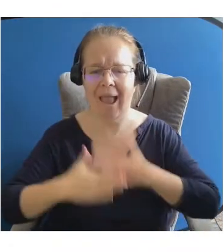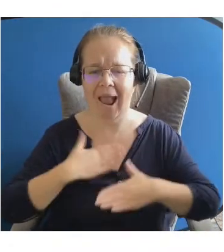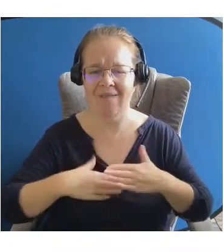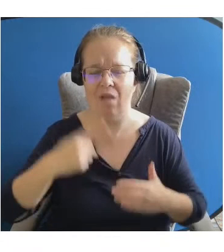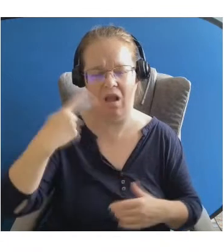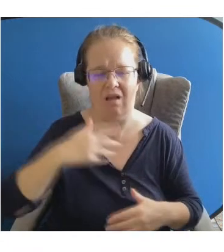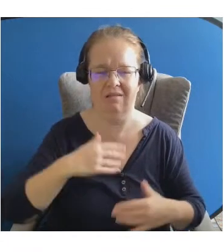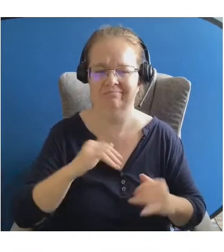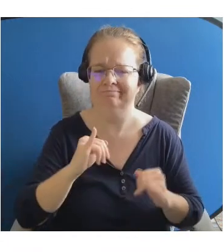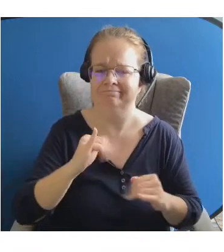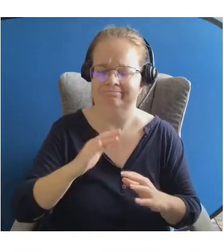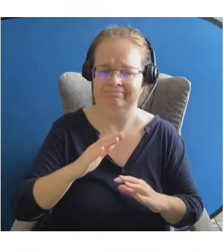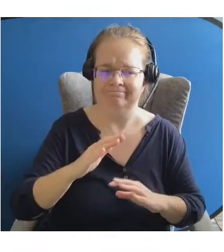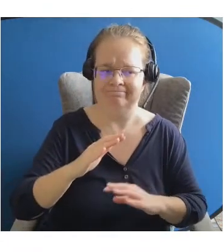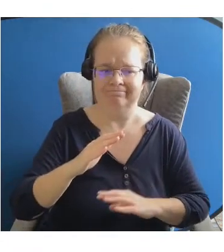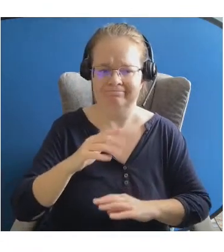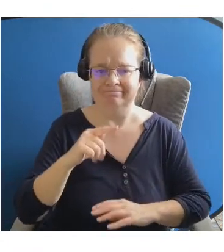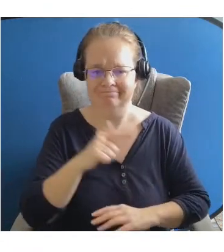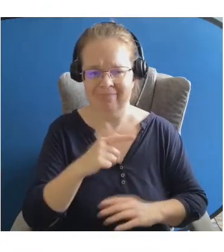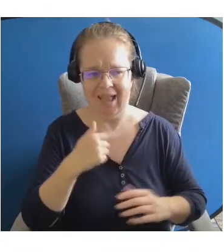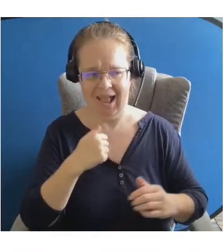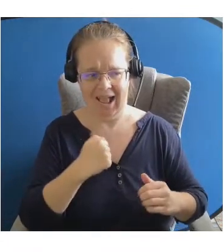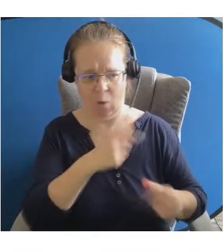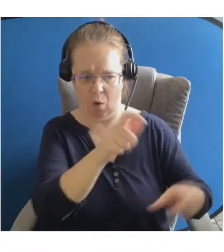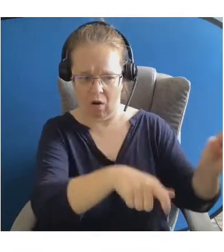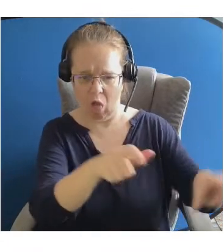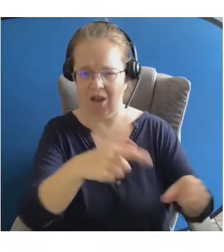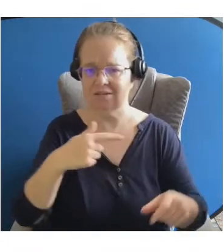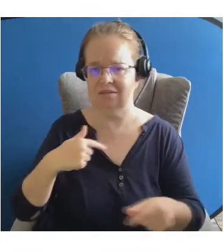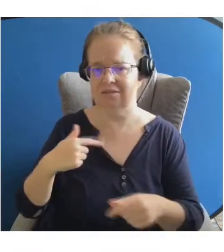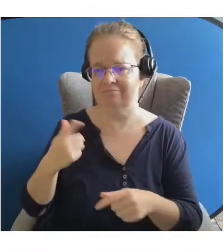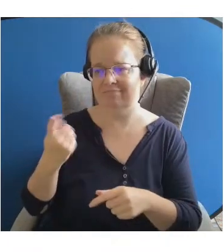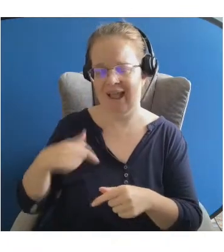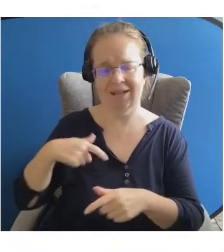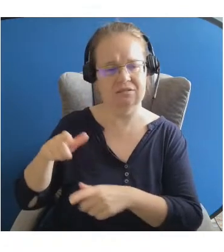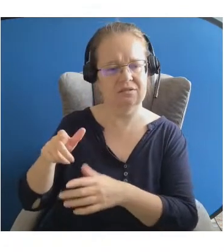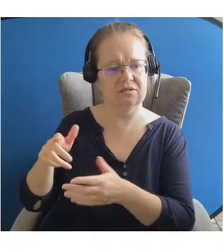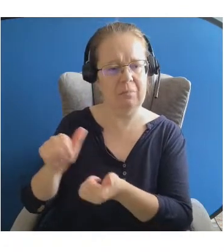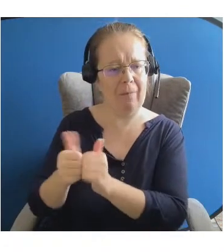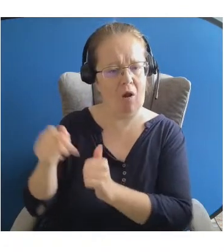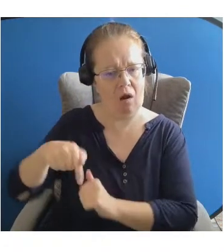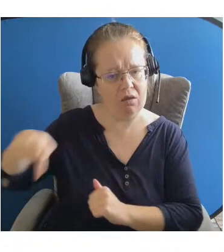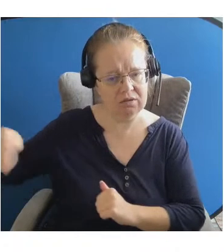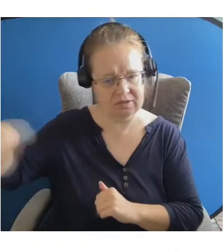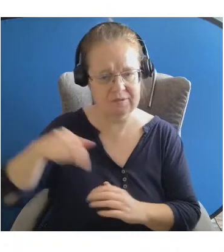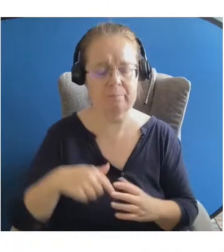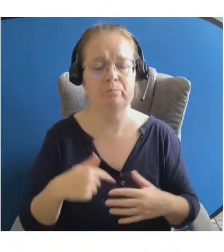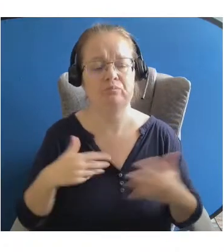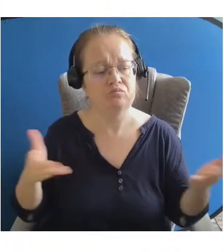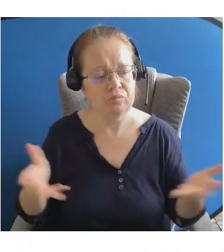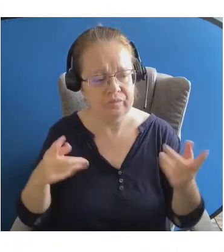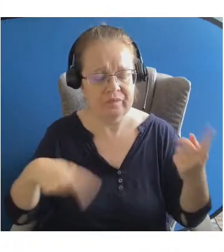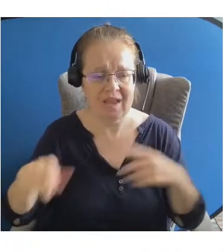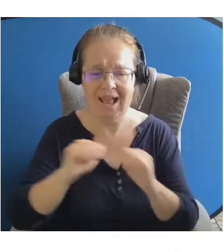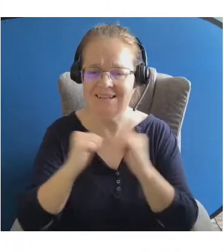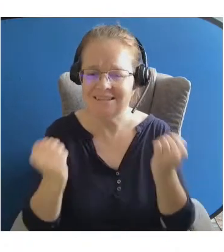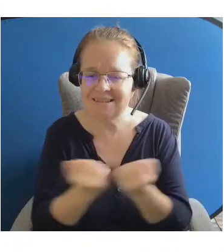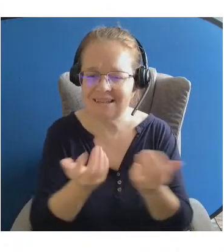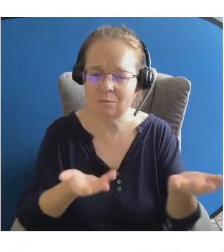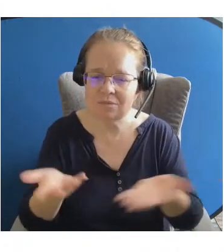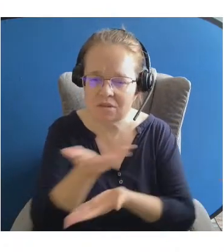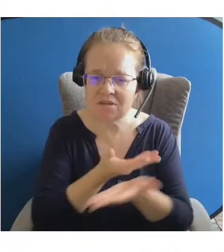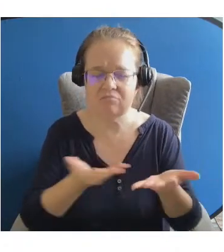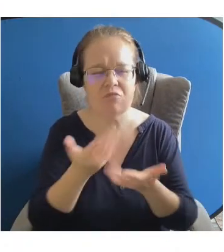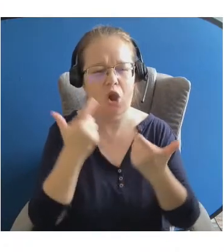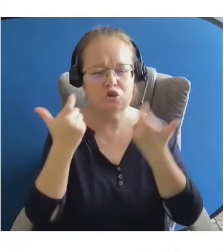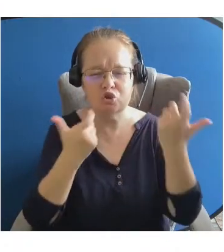our clients, recruiting partners. We encourage, you know, teams to do the right things, to have team discussions about the search strategy,